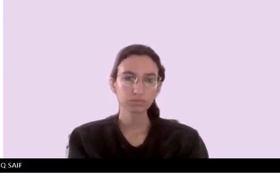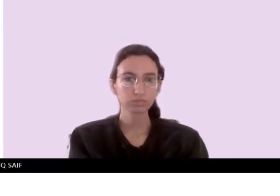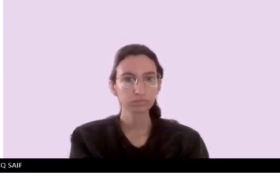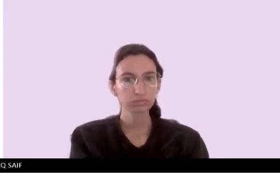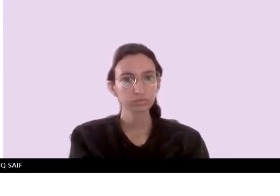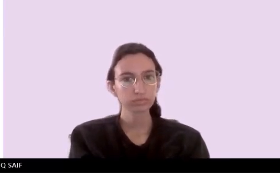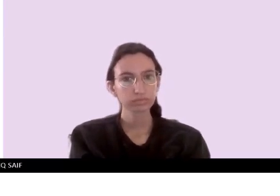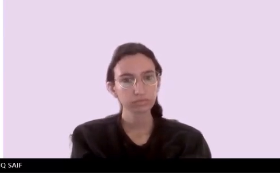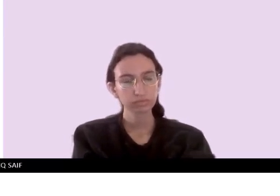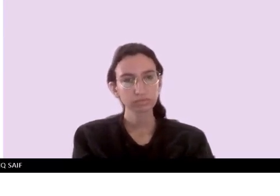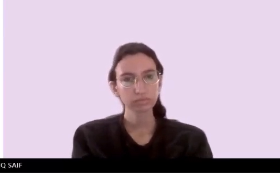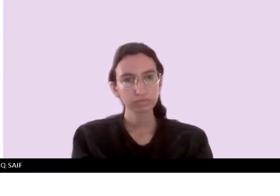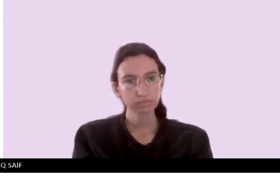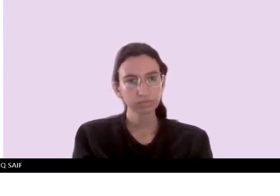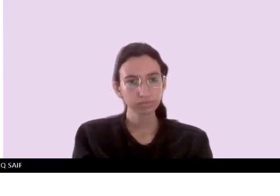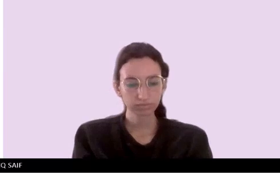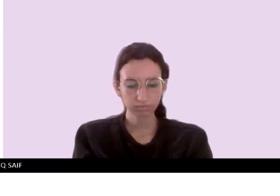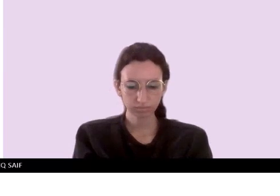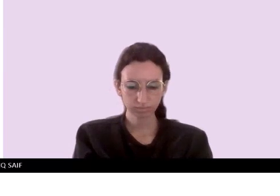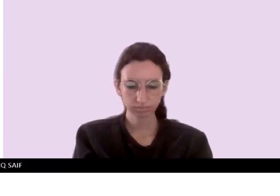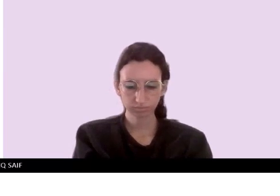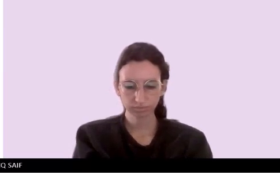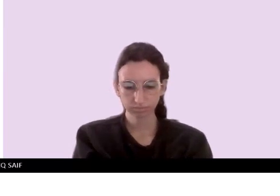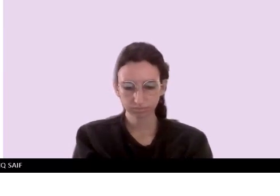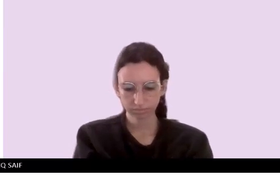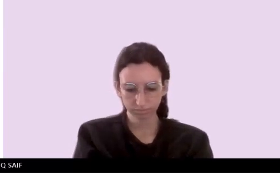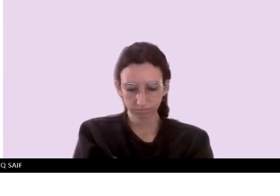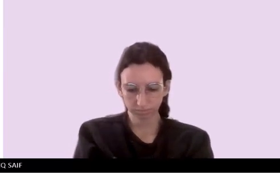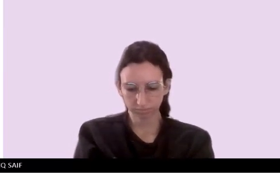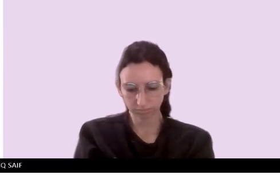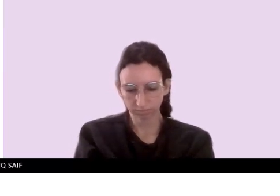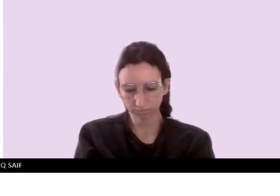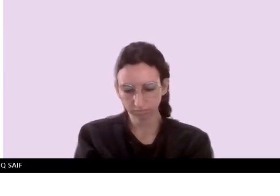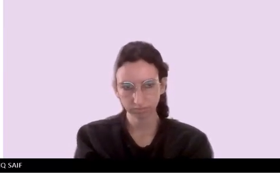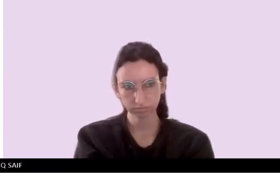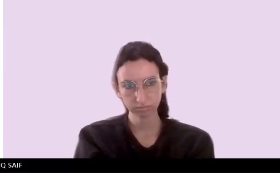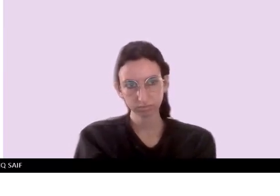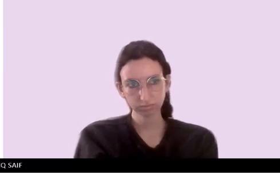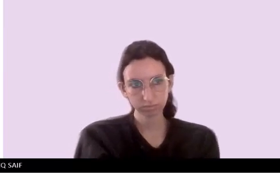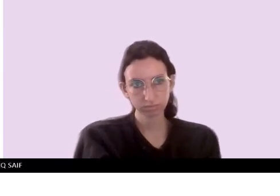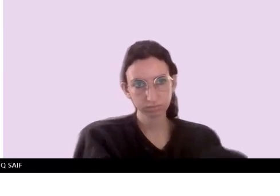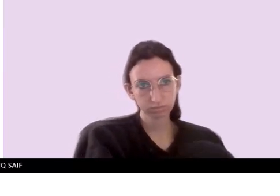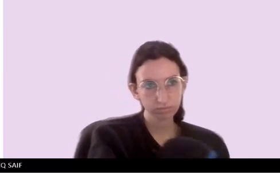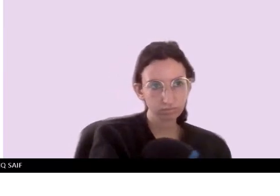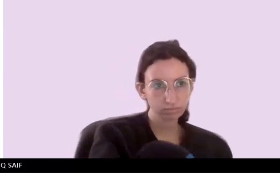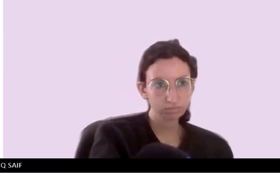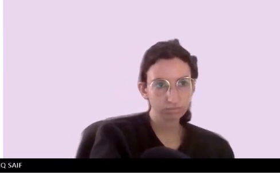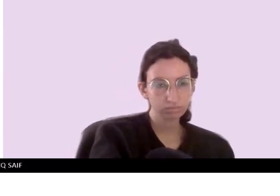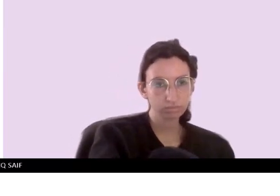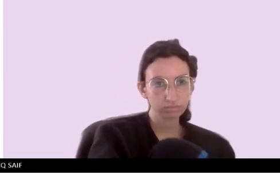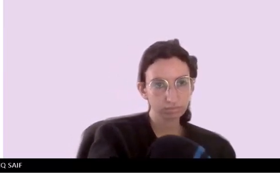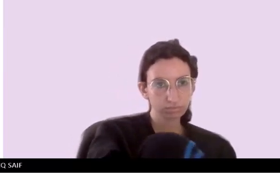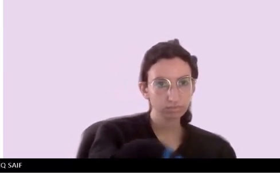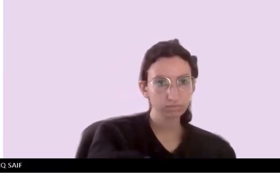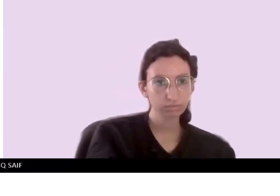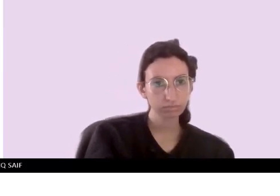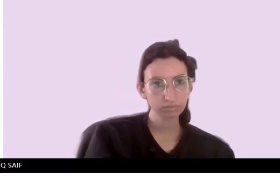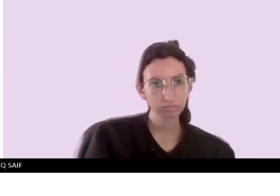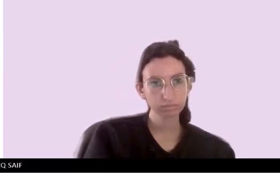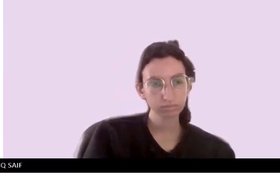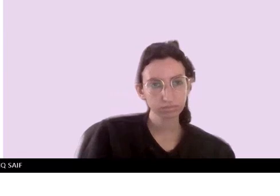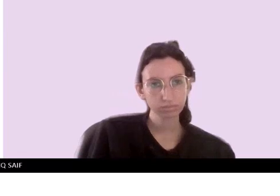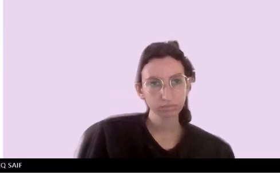thing. My experience is that a research group is working much better if it's both men and